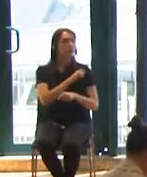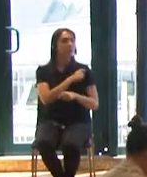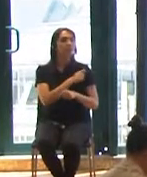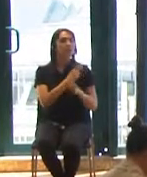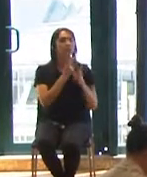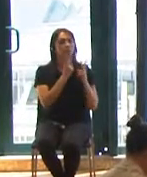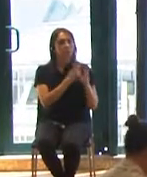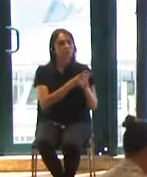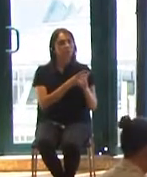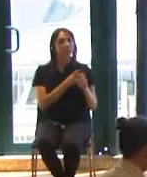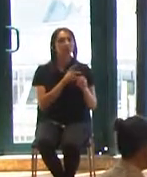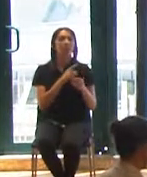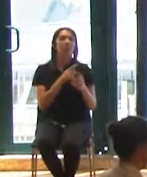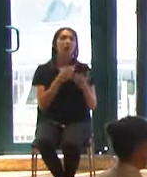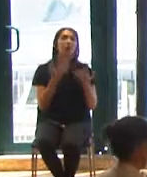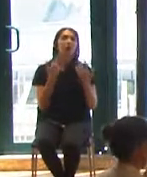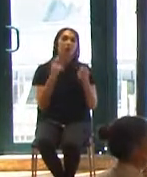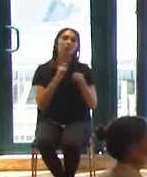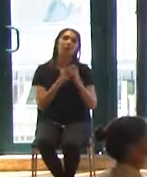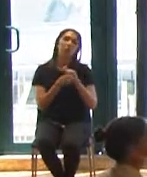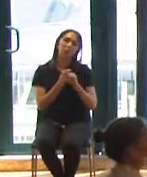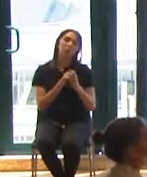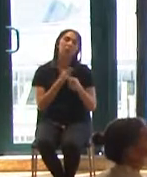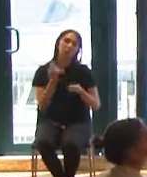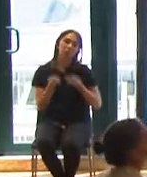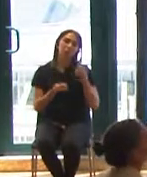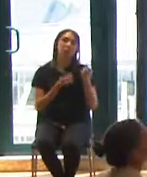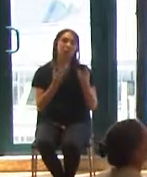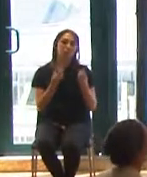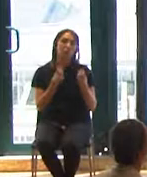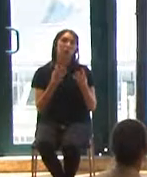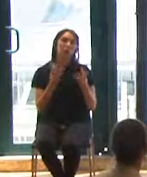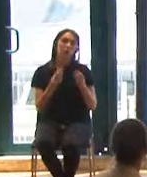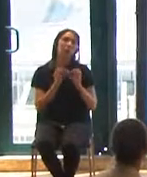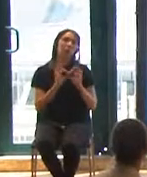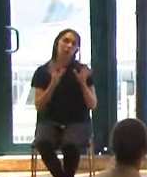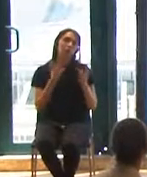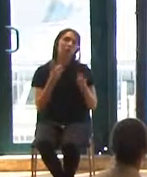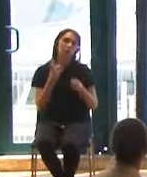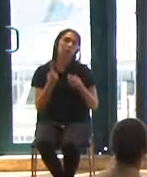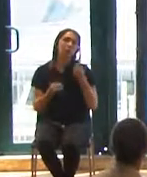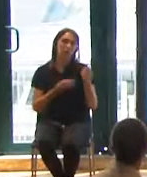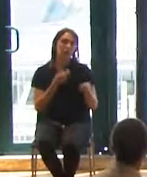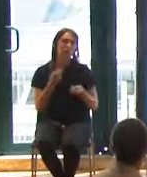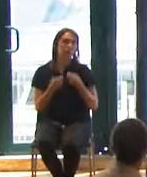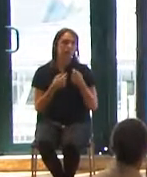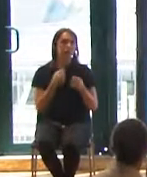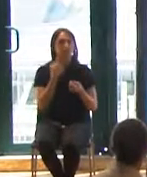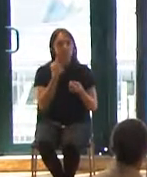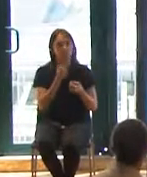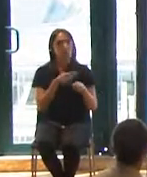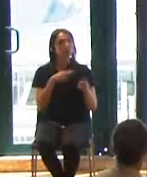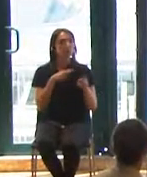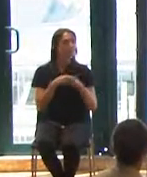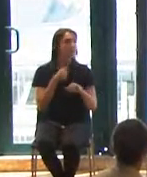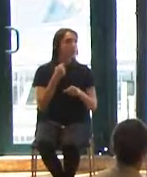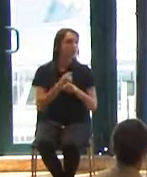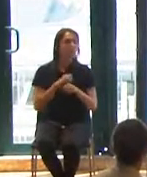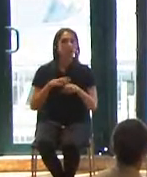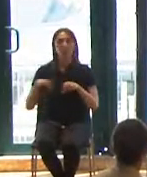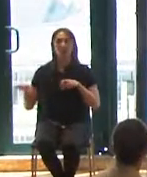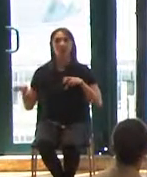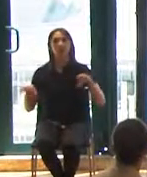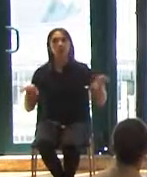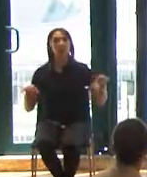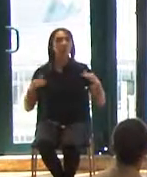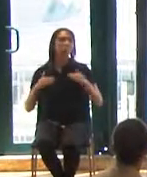movement so it's not only a question between north and south it's the same question in germany itself or